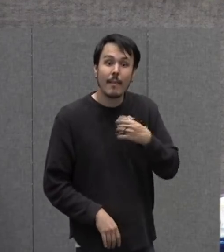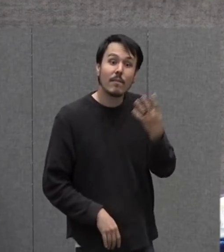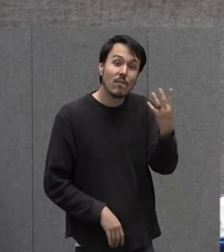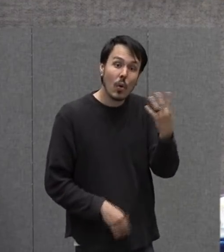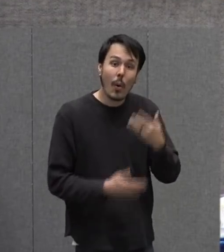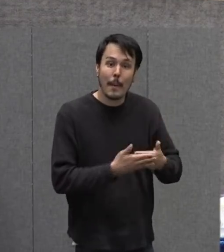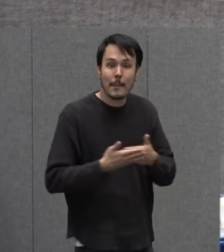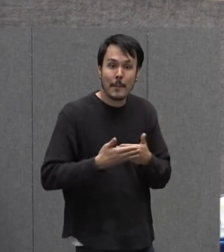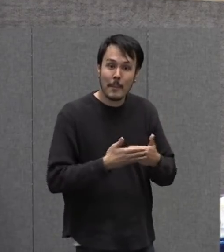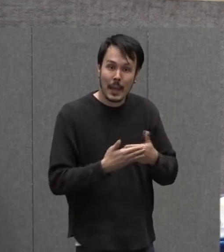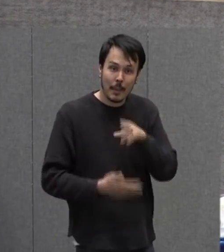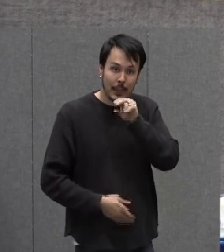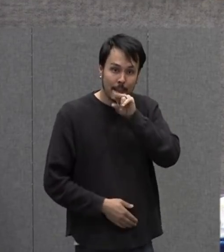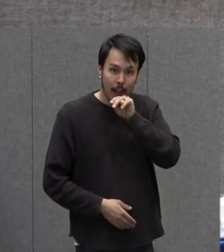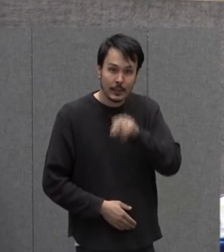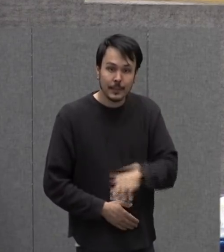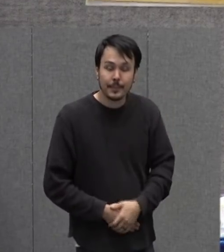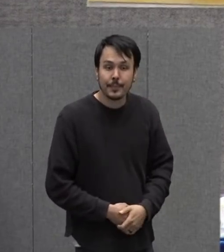baby ducks